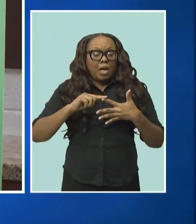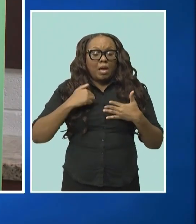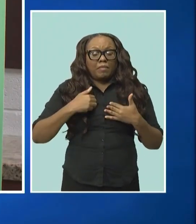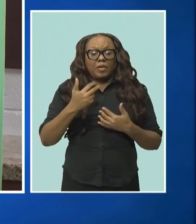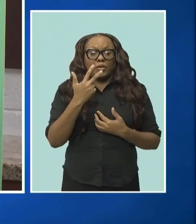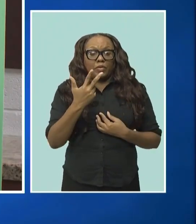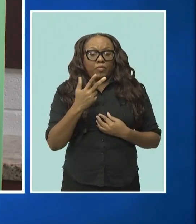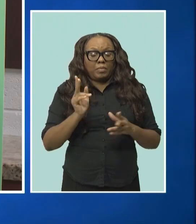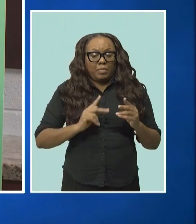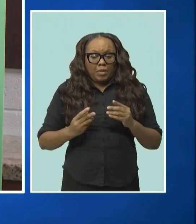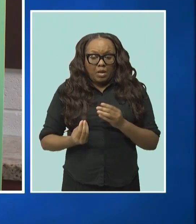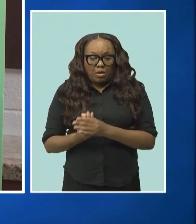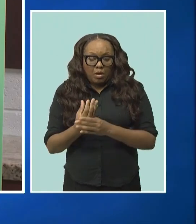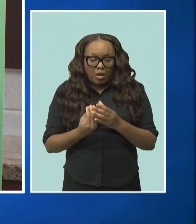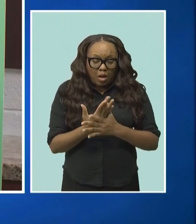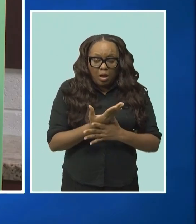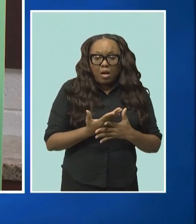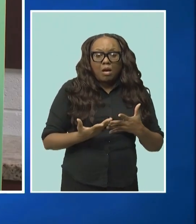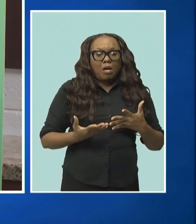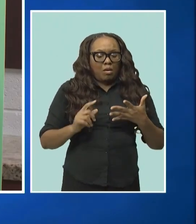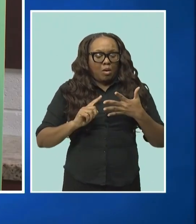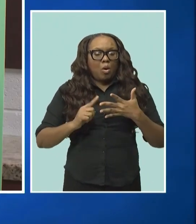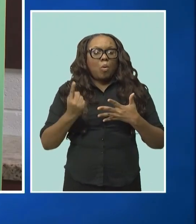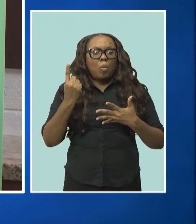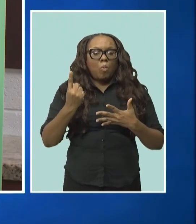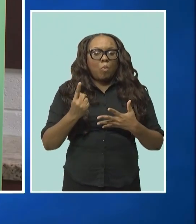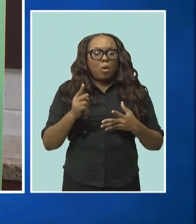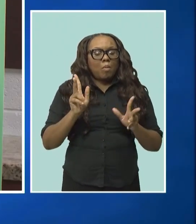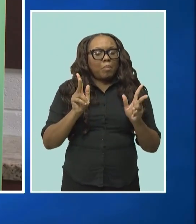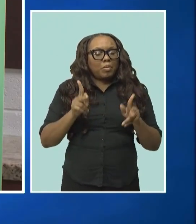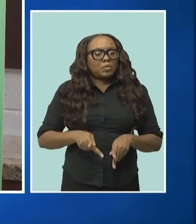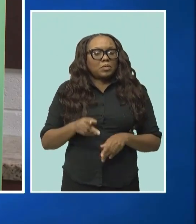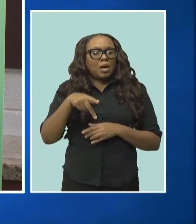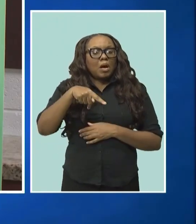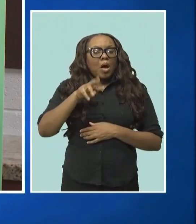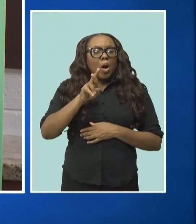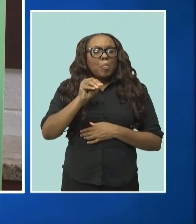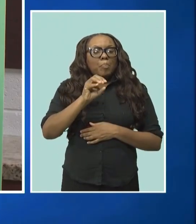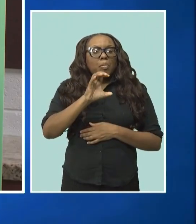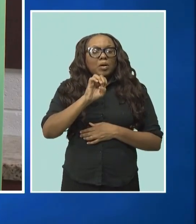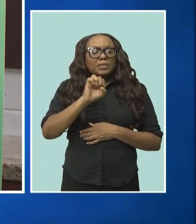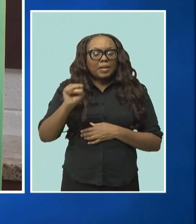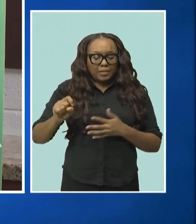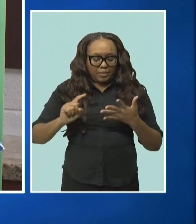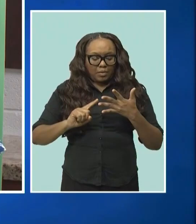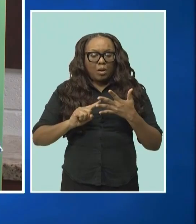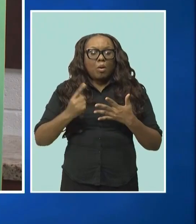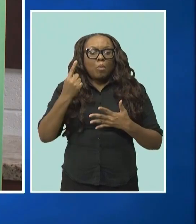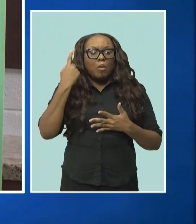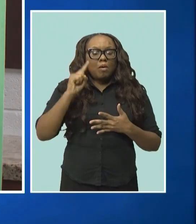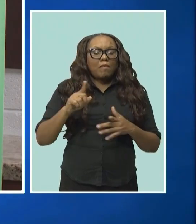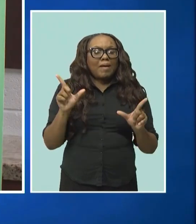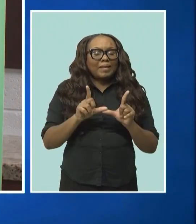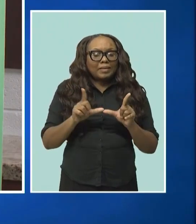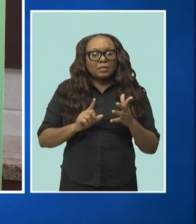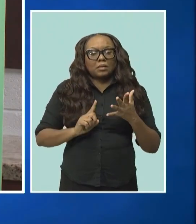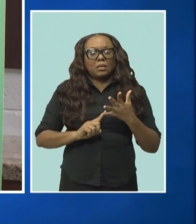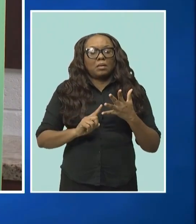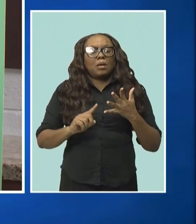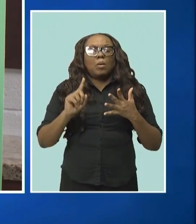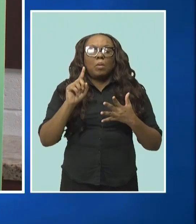1 processor, 1 import license, 1 export license, and 2 retail